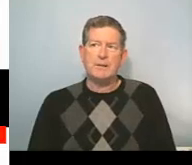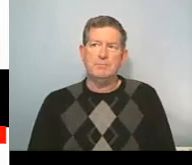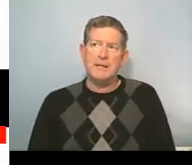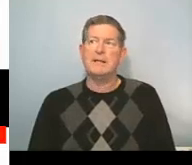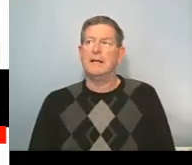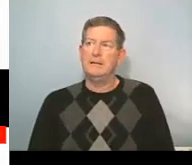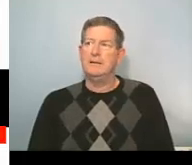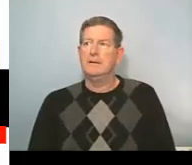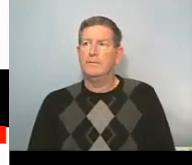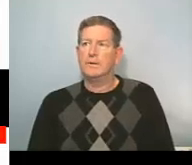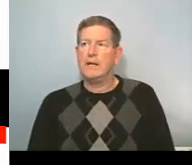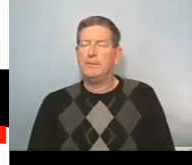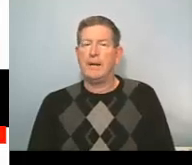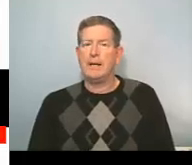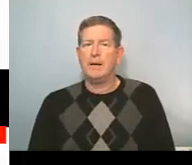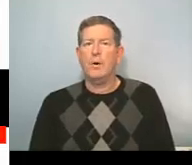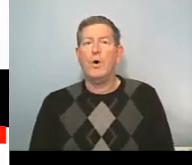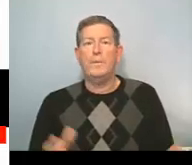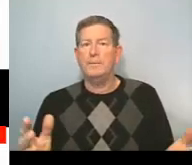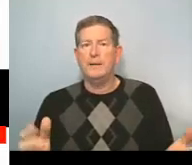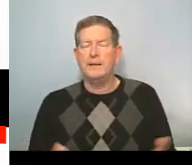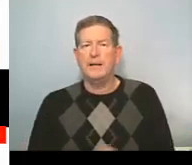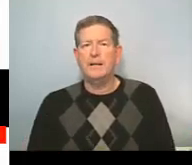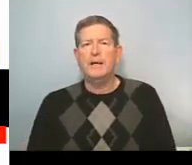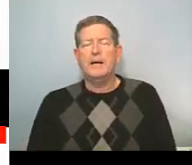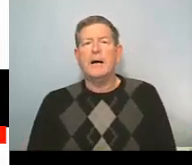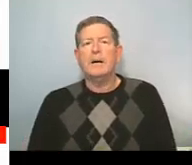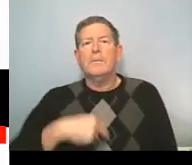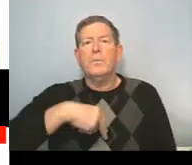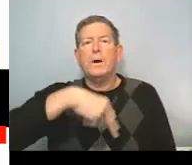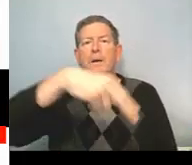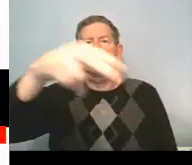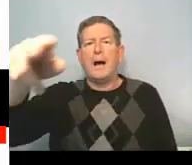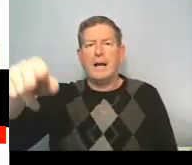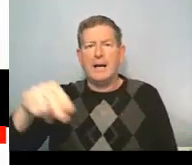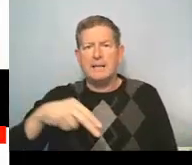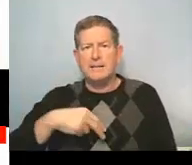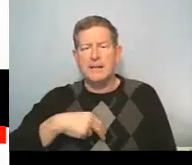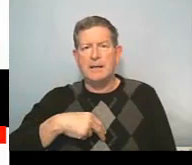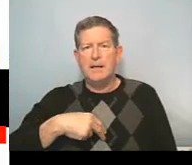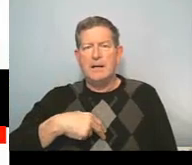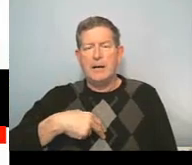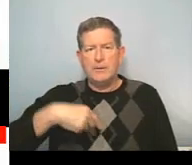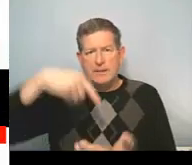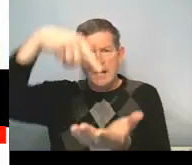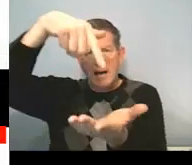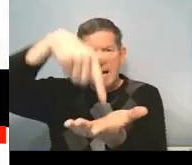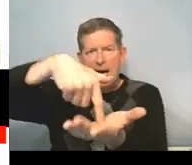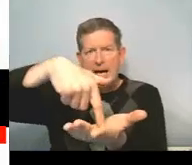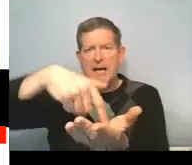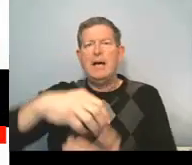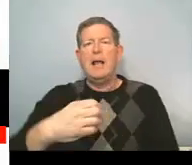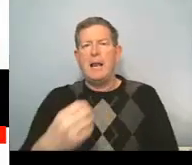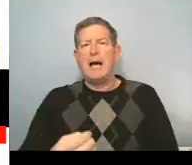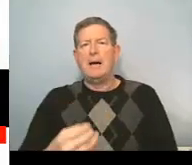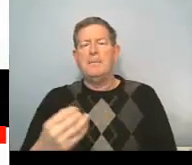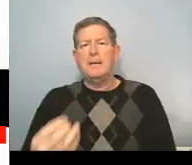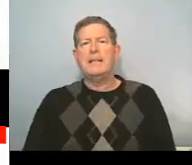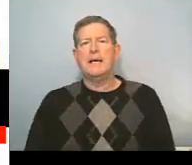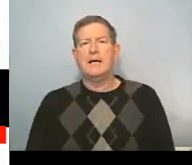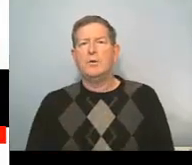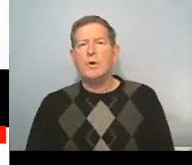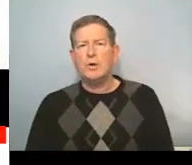takes place at midnight, for example, I come home at midnight, vuelvo a casa, I would say a